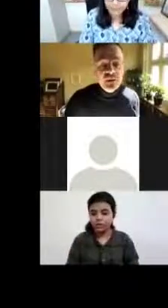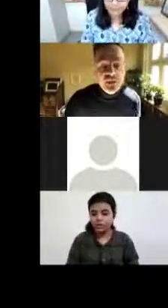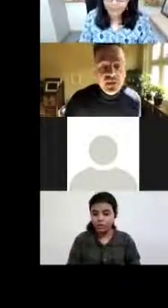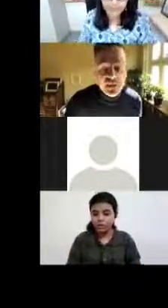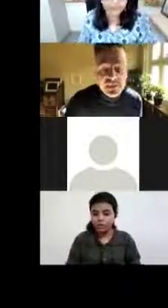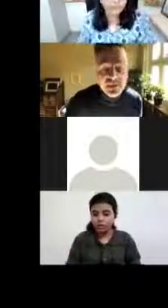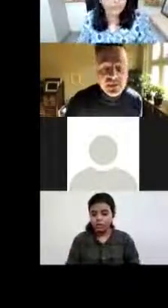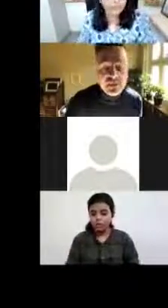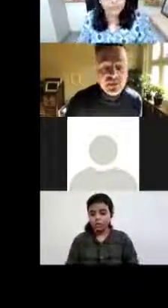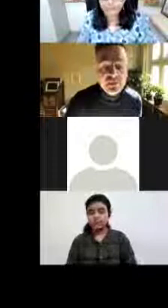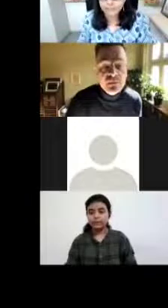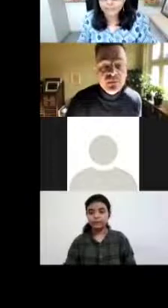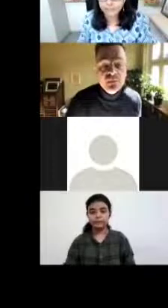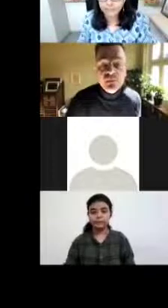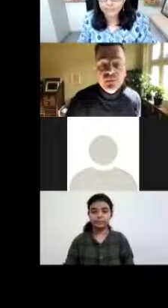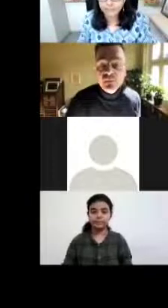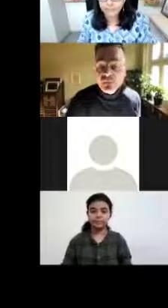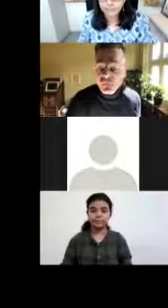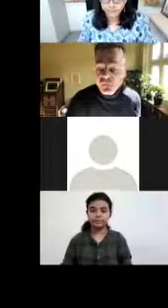There is